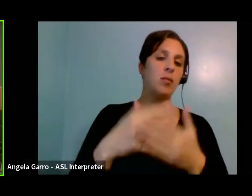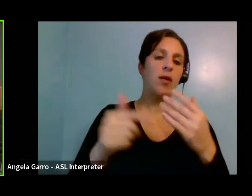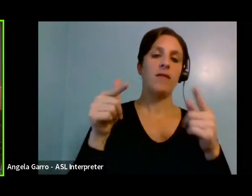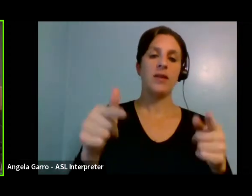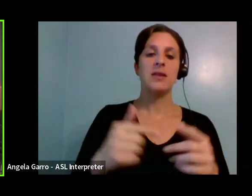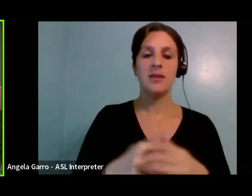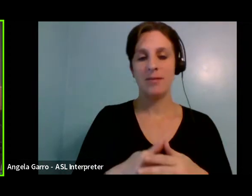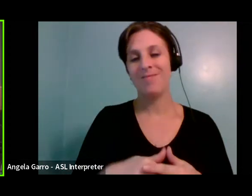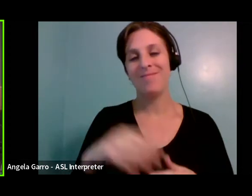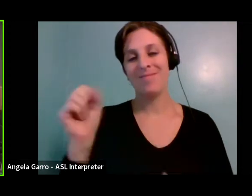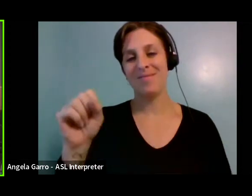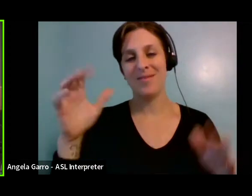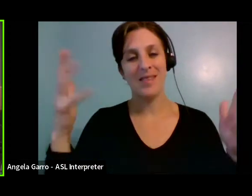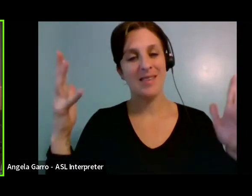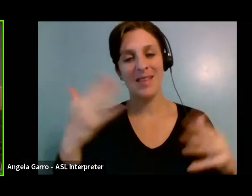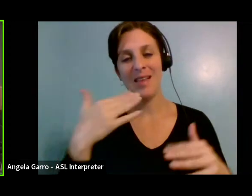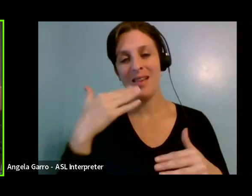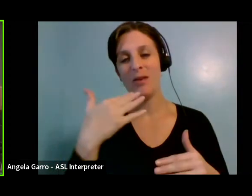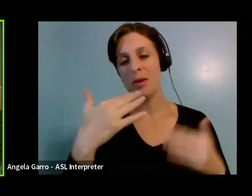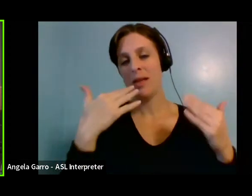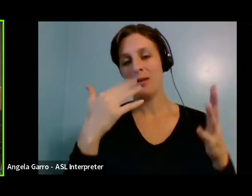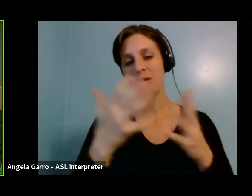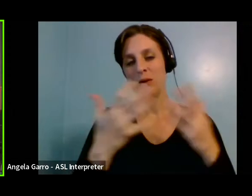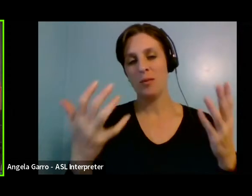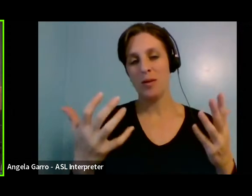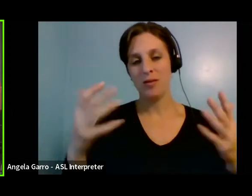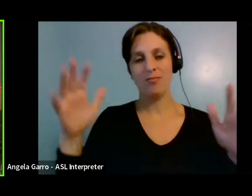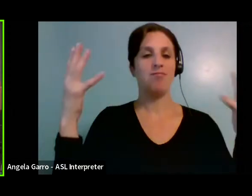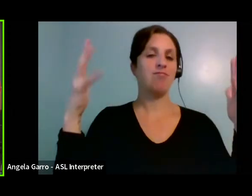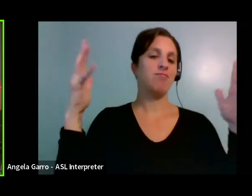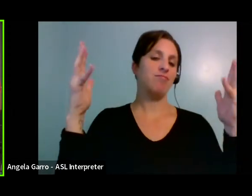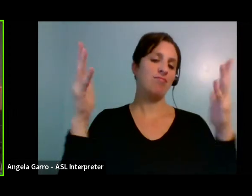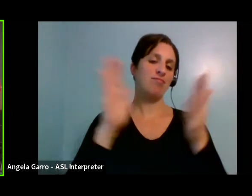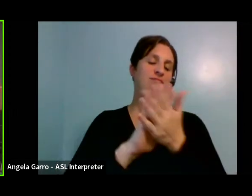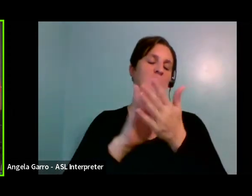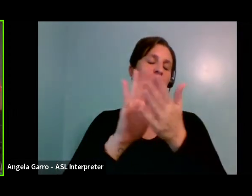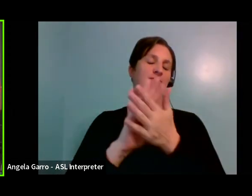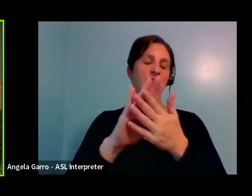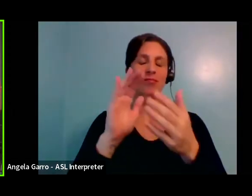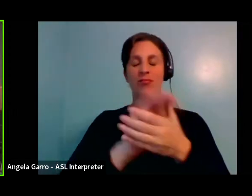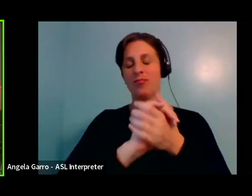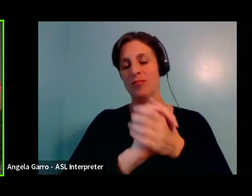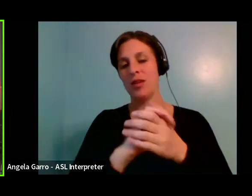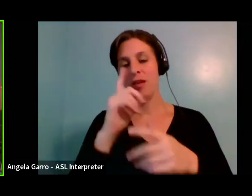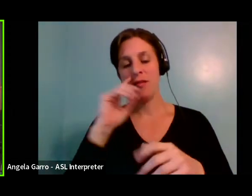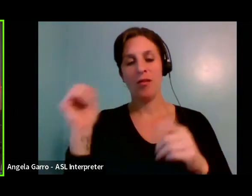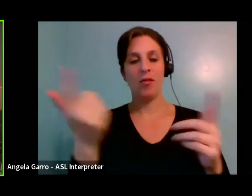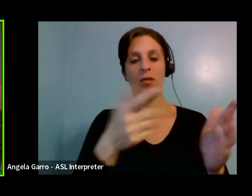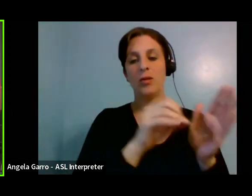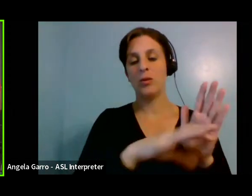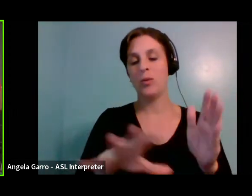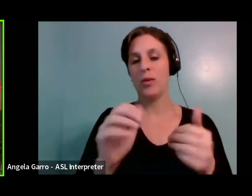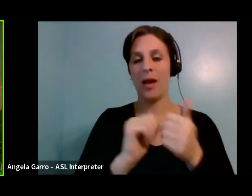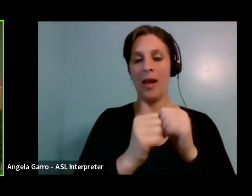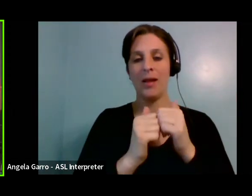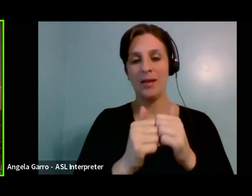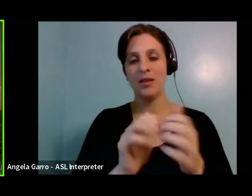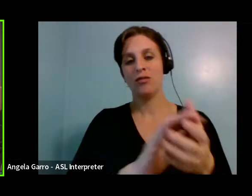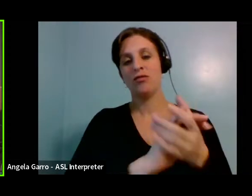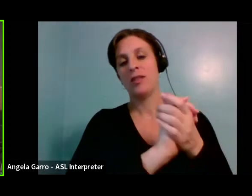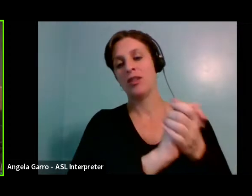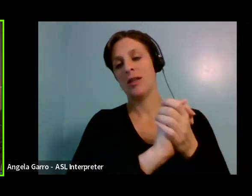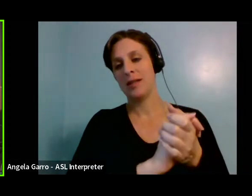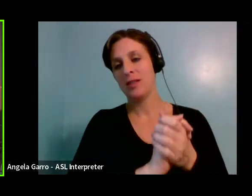And that's it. Great. Thank you so much. Yeah, big round of applause. Congratulations to all the student athletes. Congratulations.